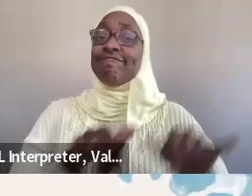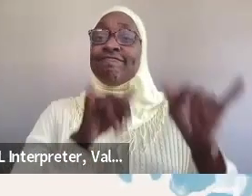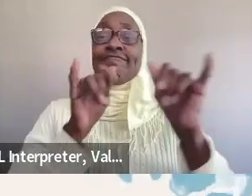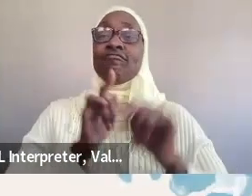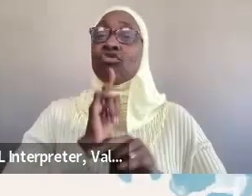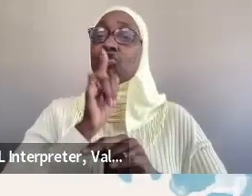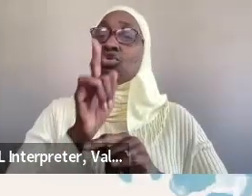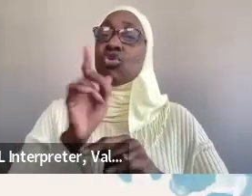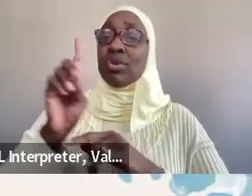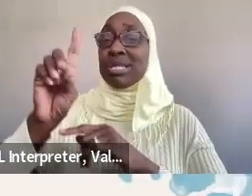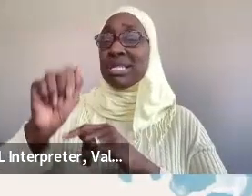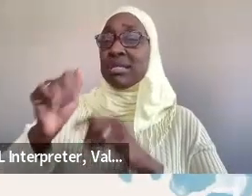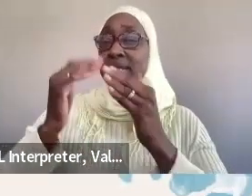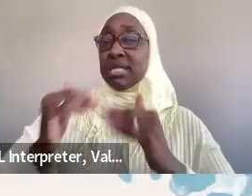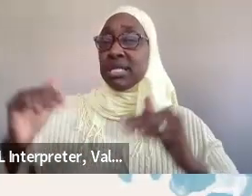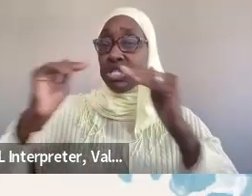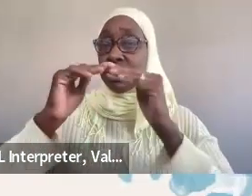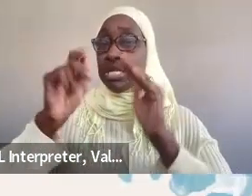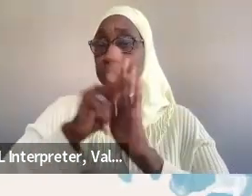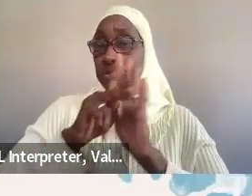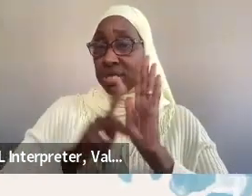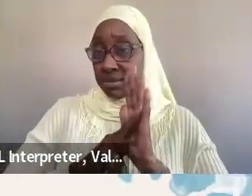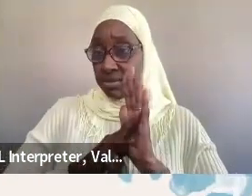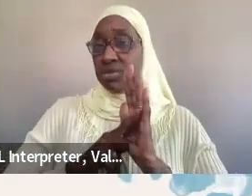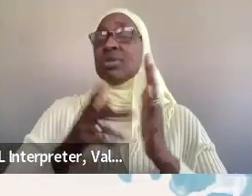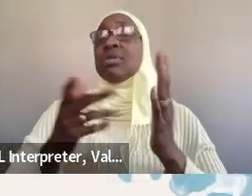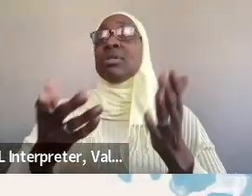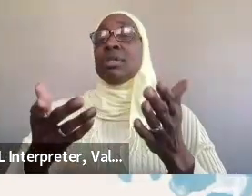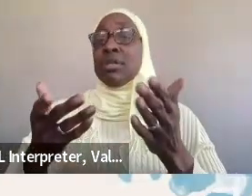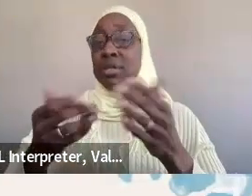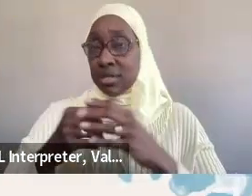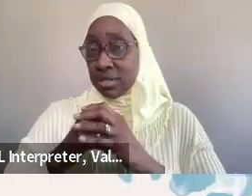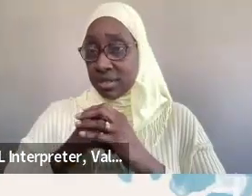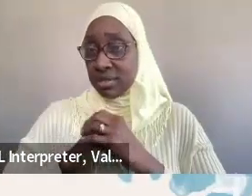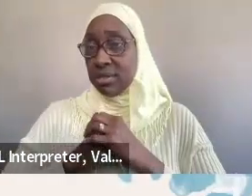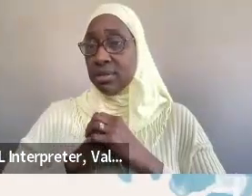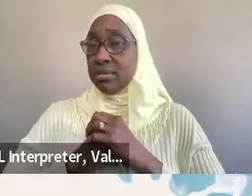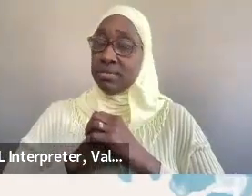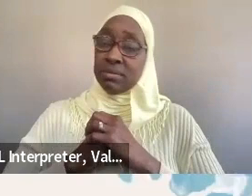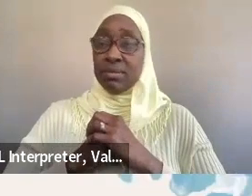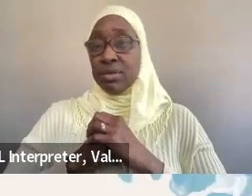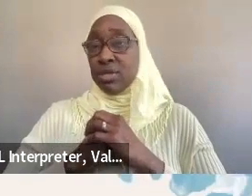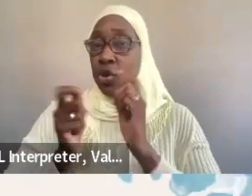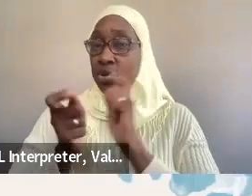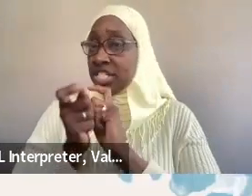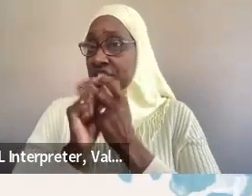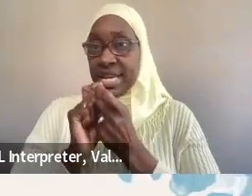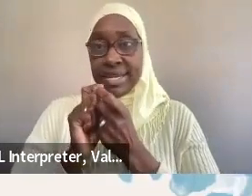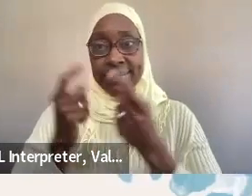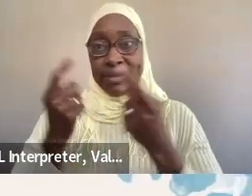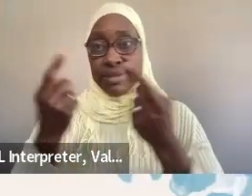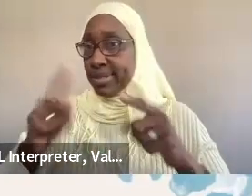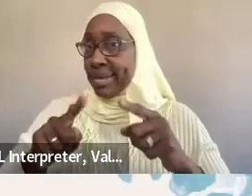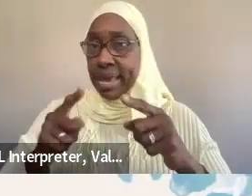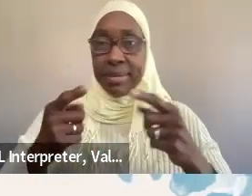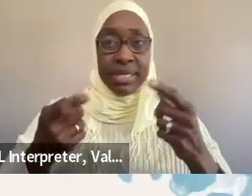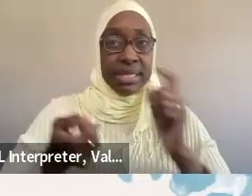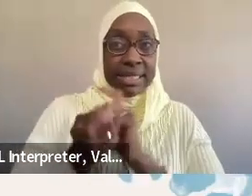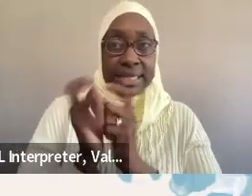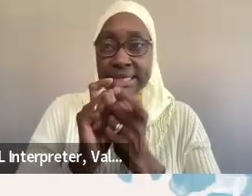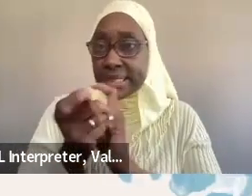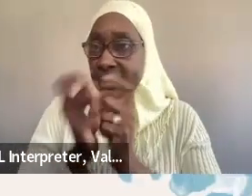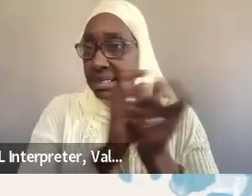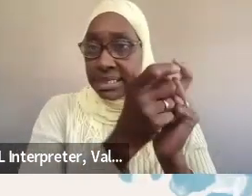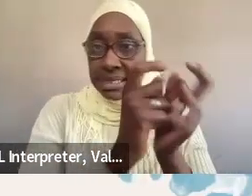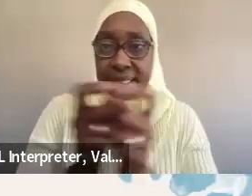justice principles, and you know, as you know, change is always happening on college campuses, and